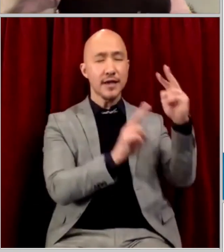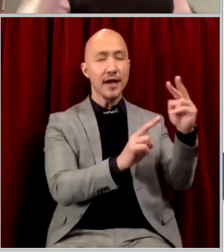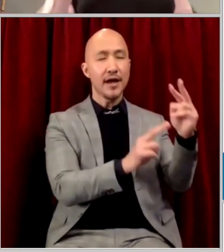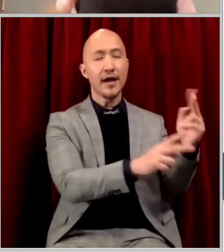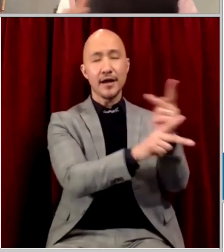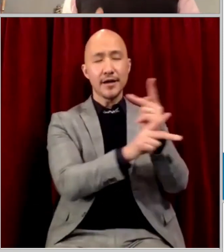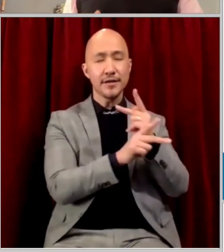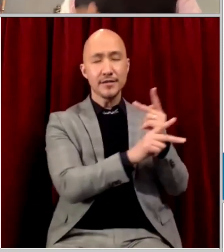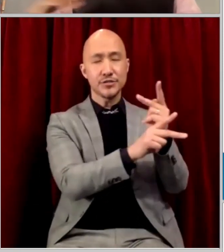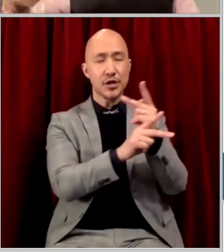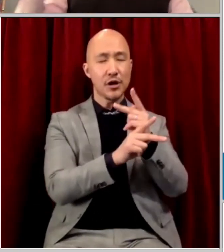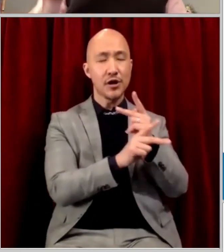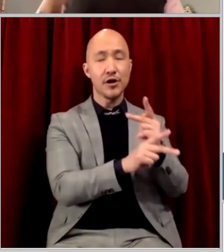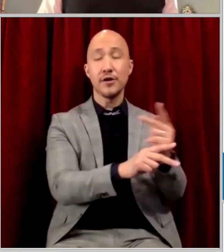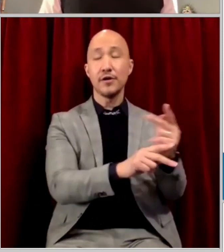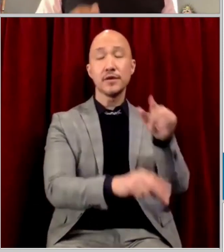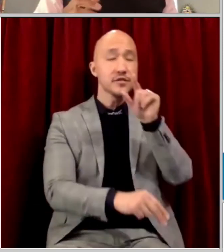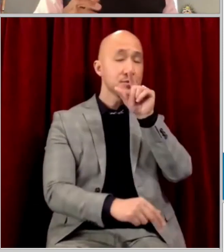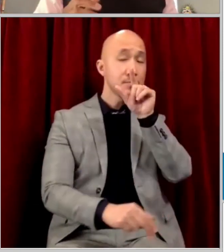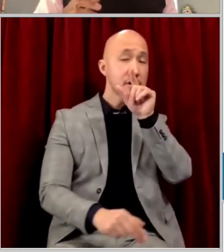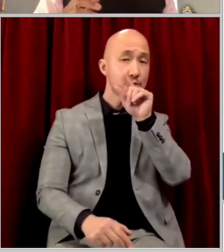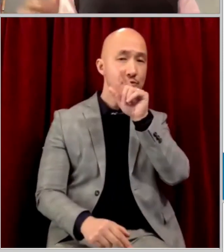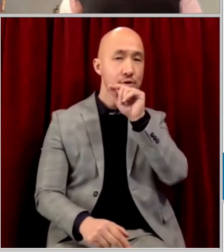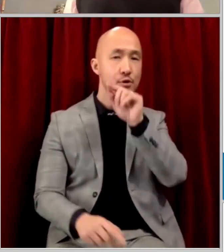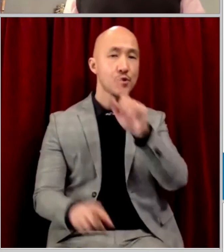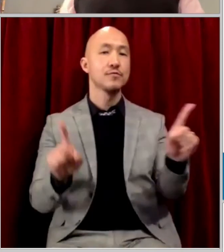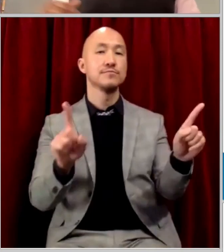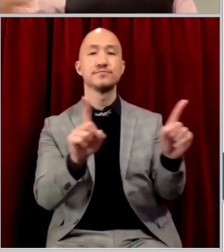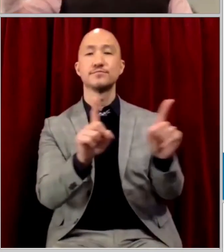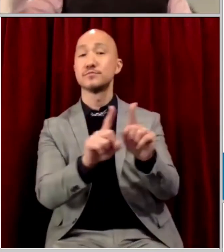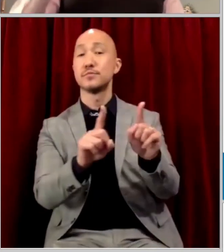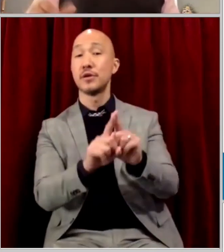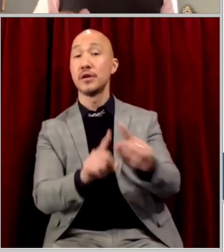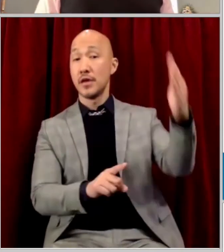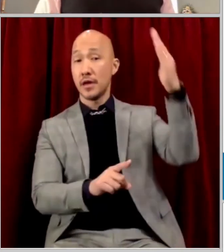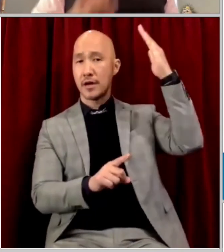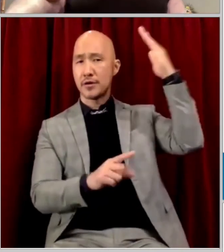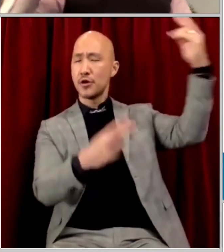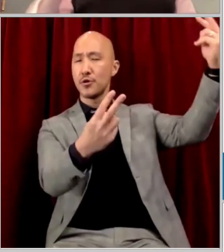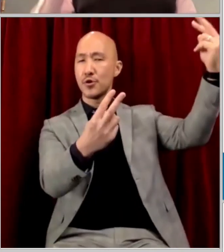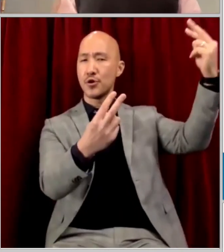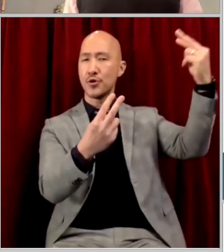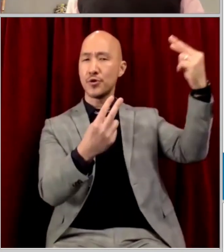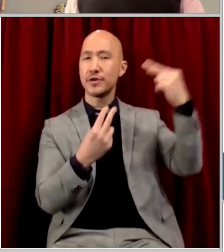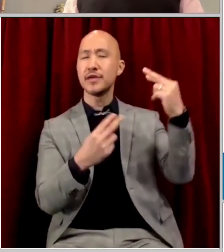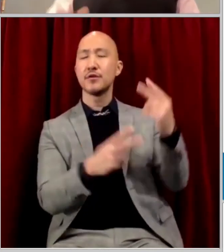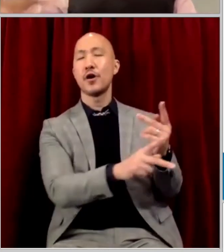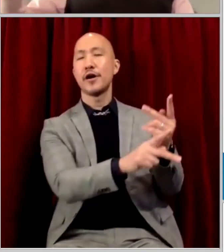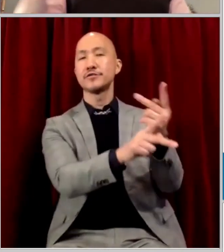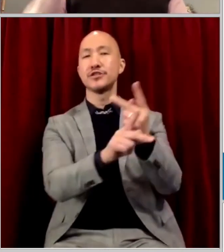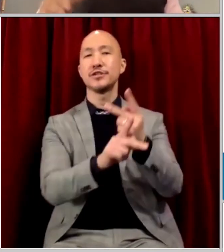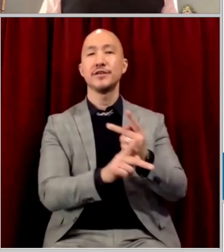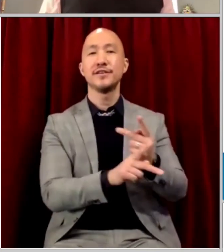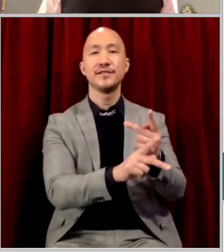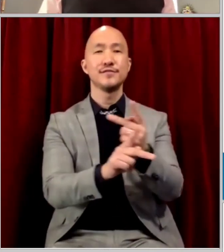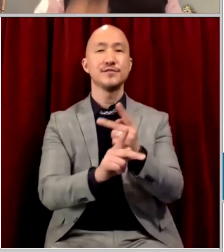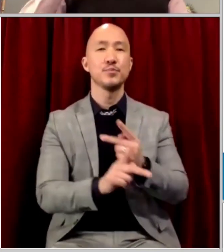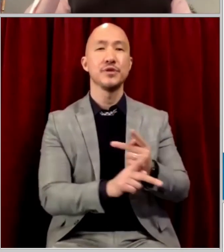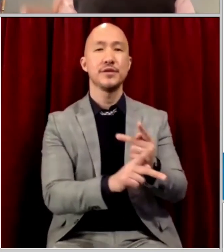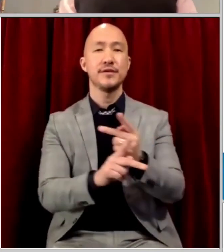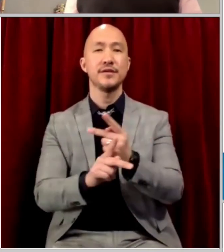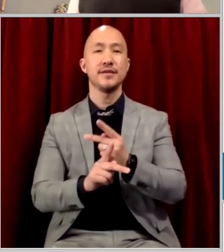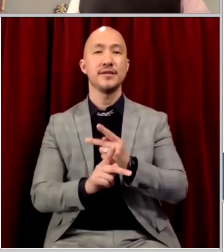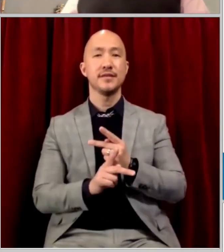His eye is on the sparrow, and I know he watches